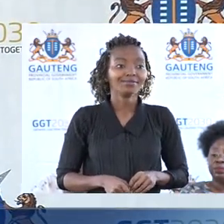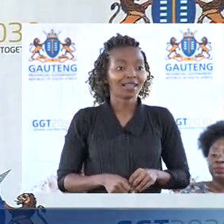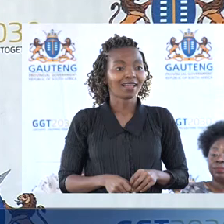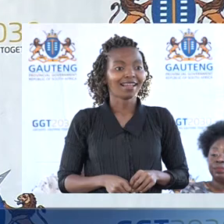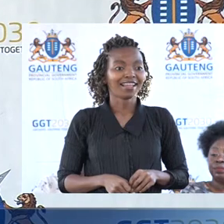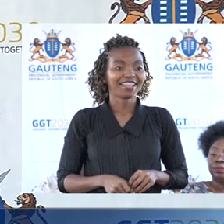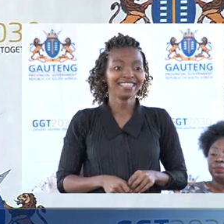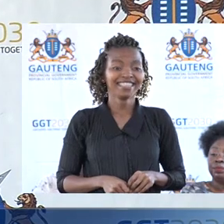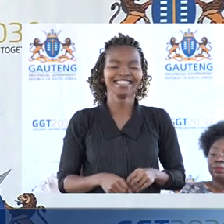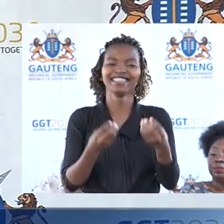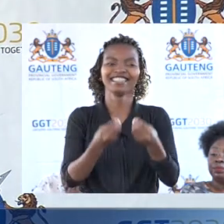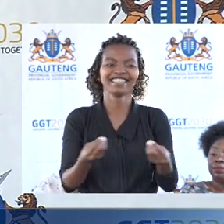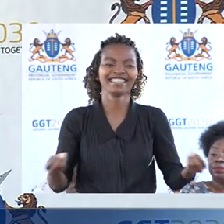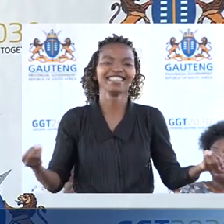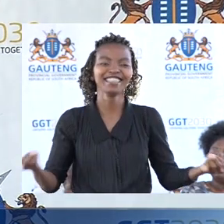Banabak,